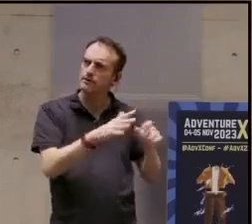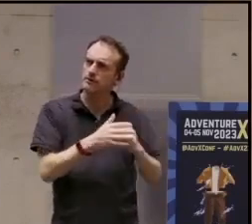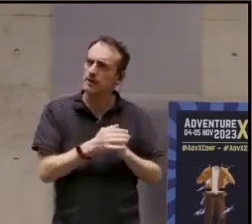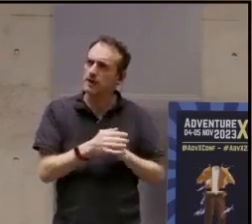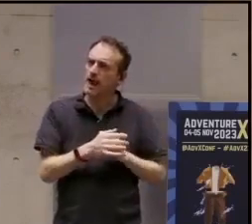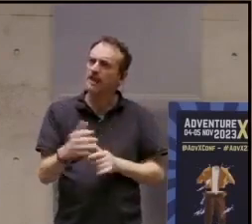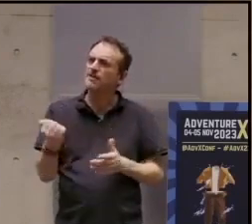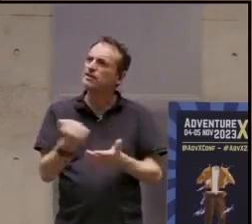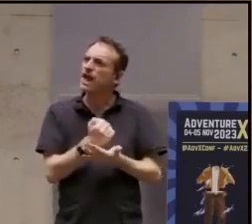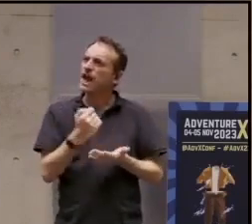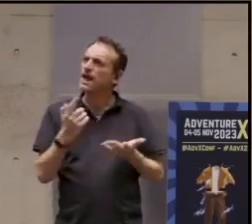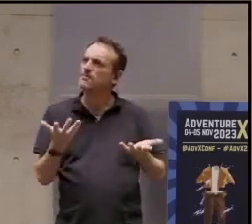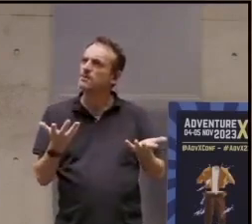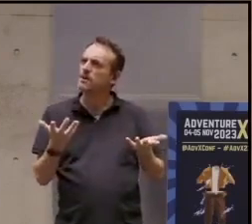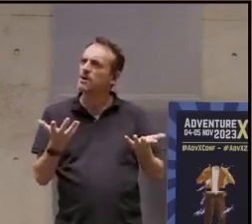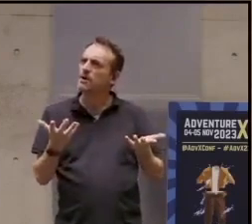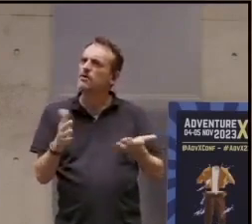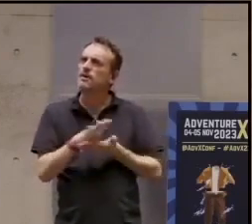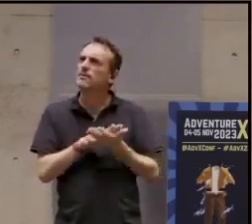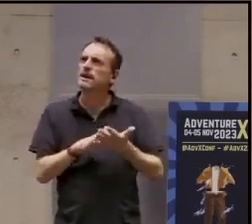that diseases don't exist, right?